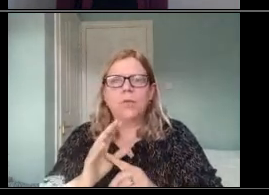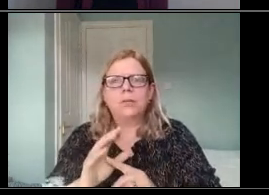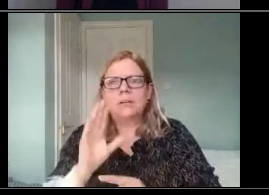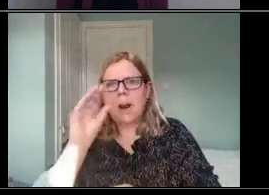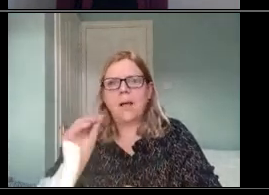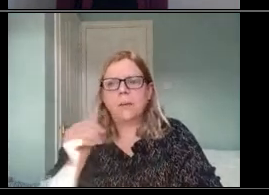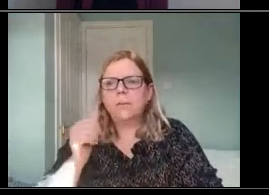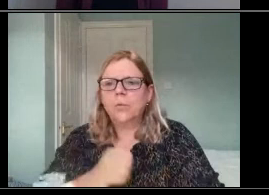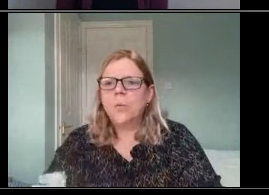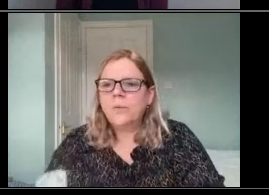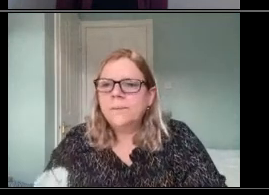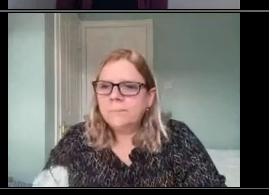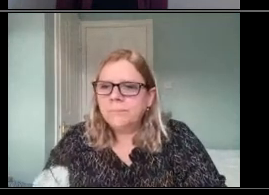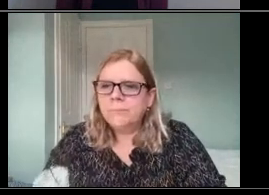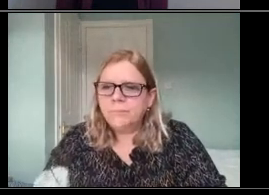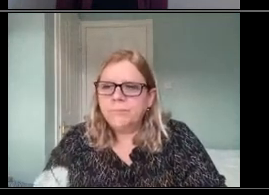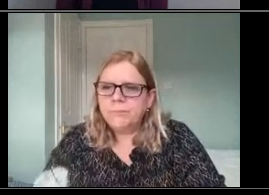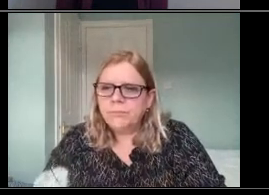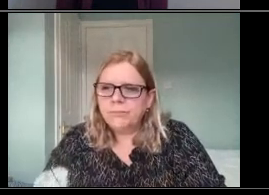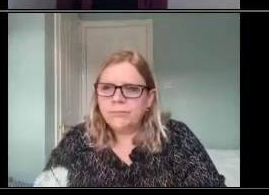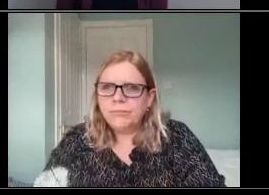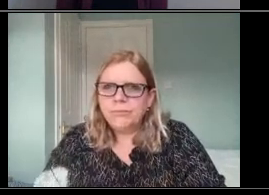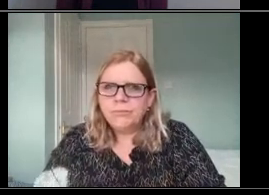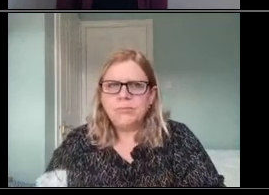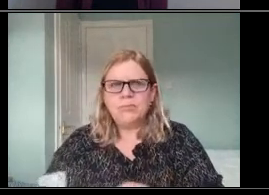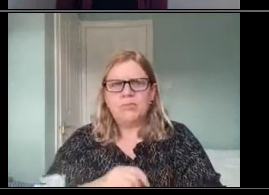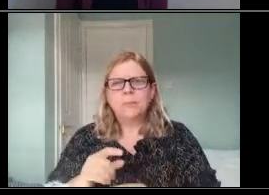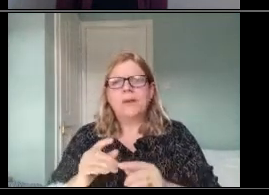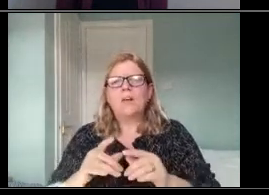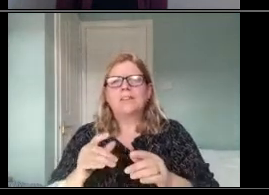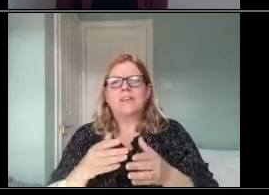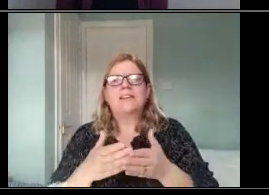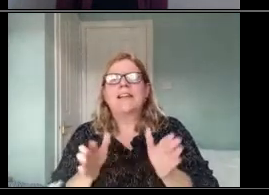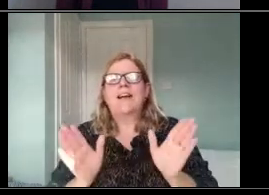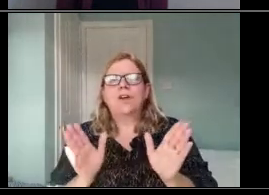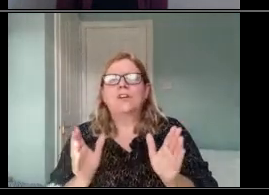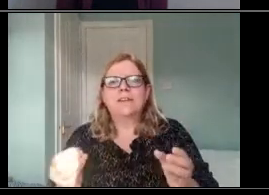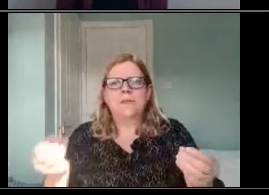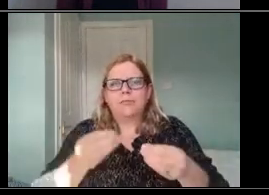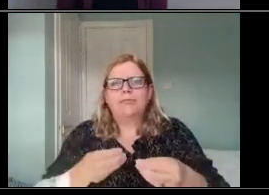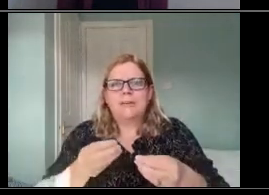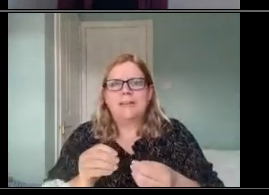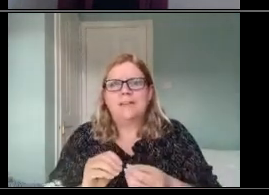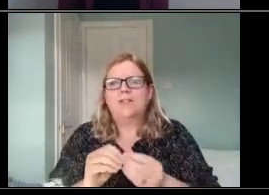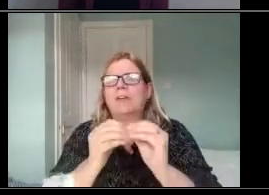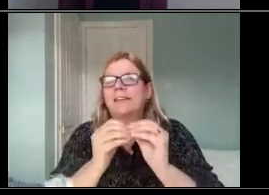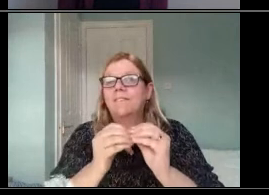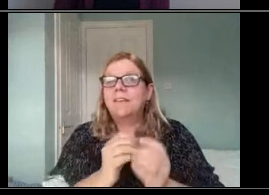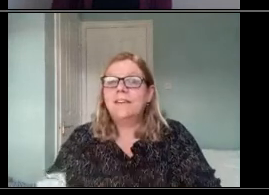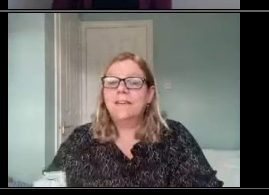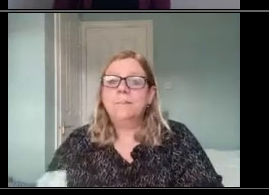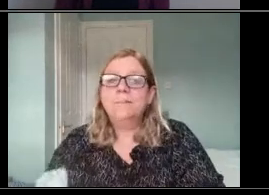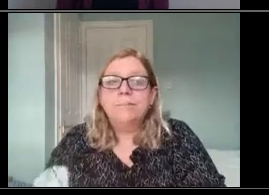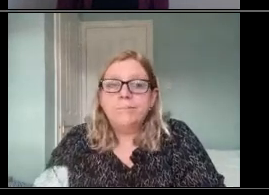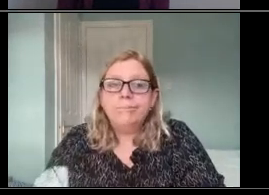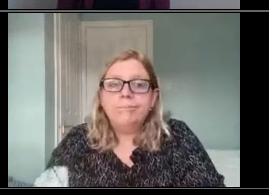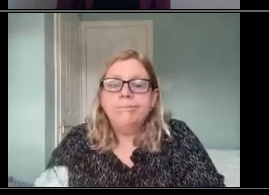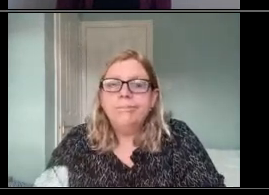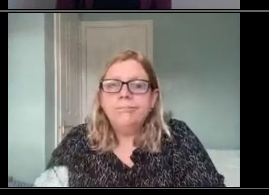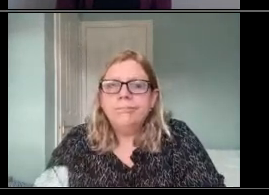we integrate and bring with the skills, and for people to kind of talk about that and let us know what it is that they need. You know, when we think